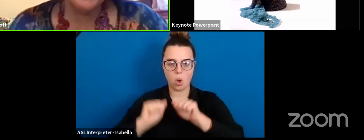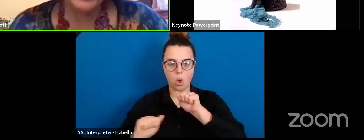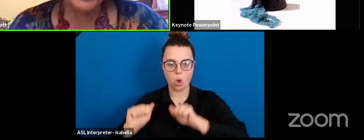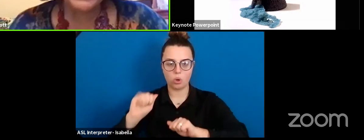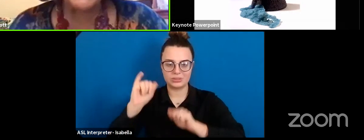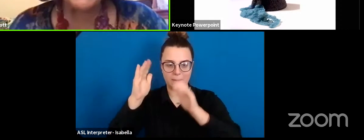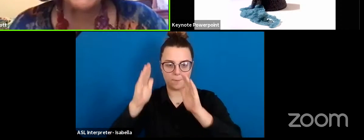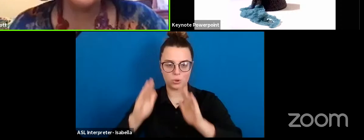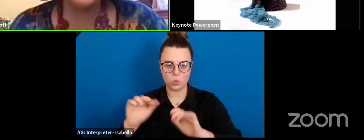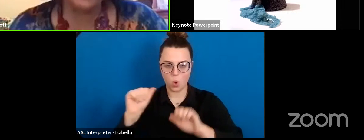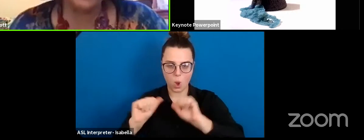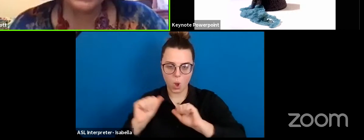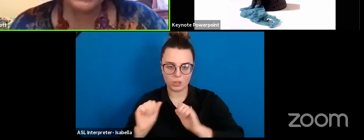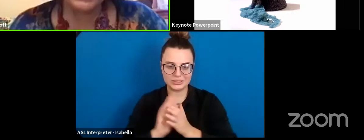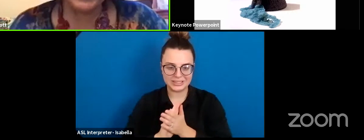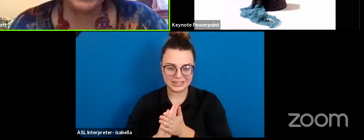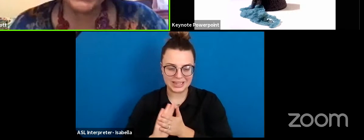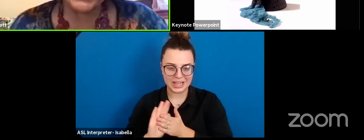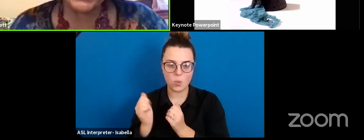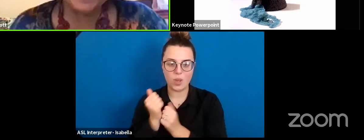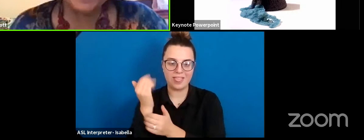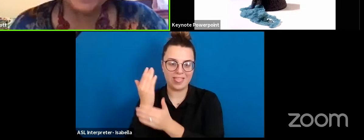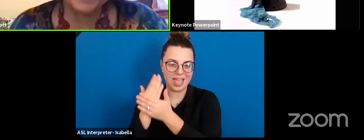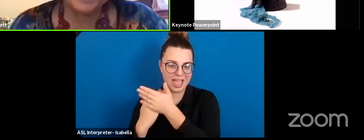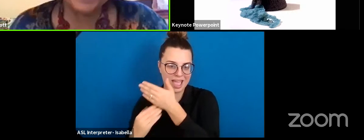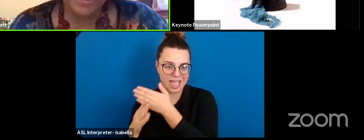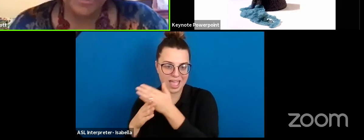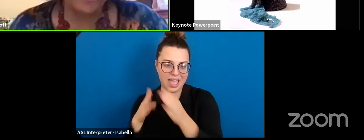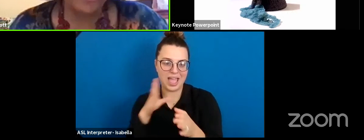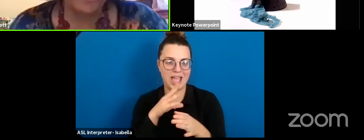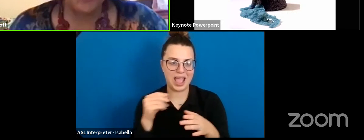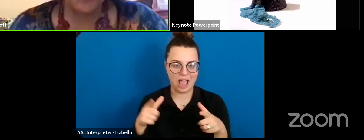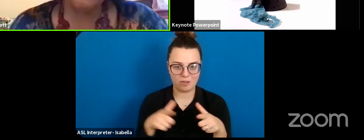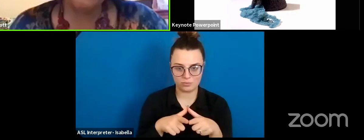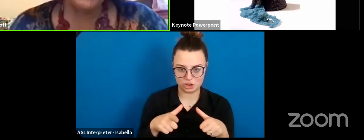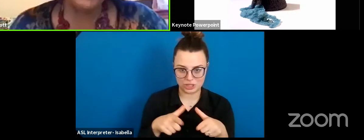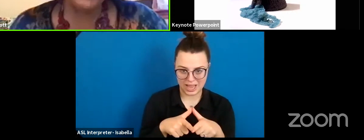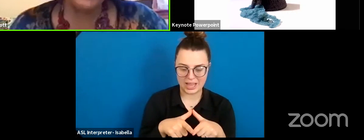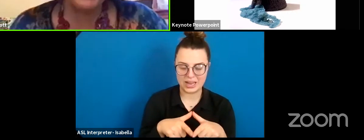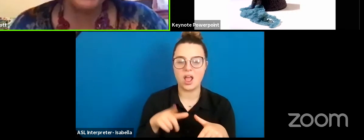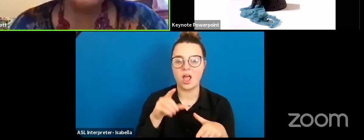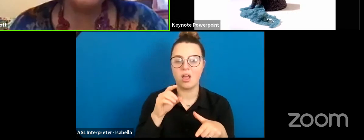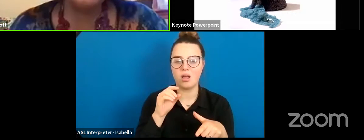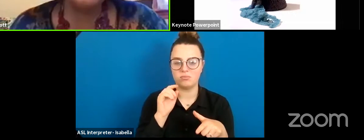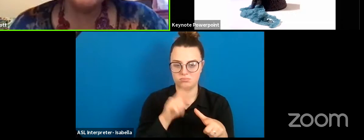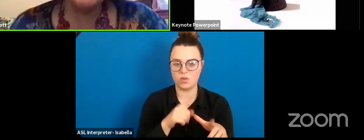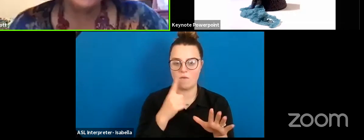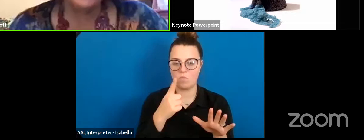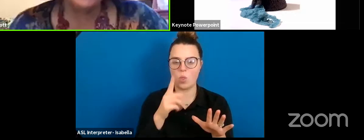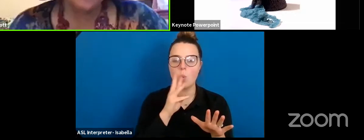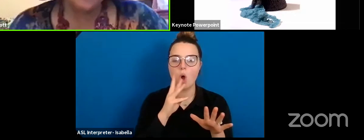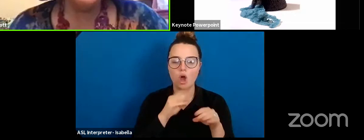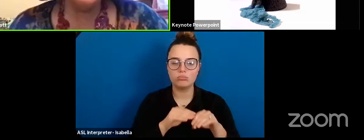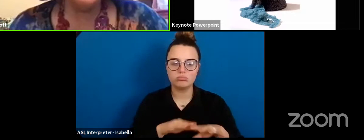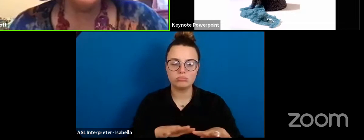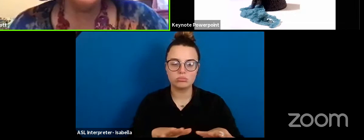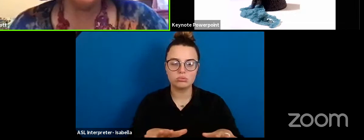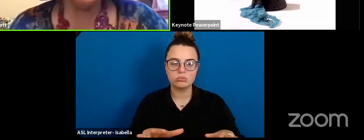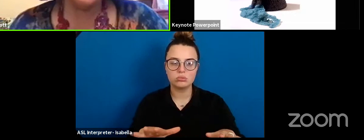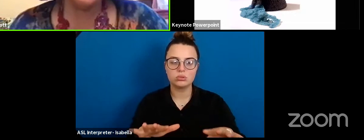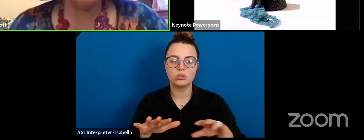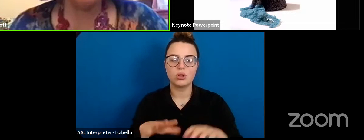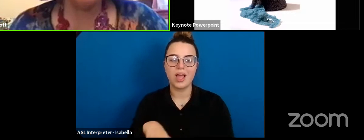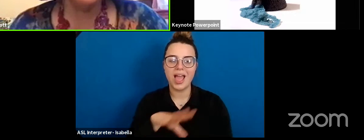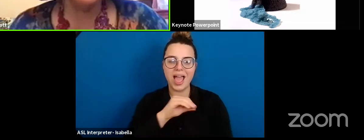with his hands in the vagina of Yemanya. So she's the water figure in the bottom. And the charge moving through